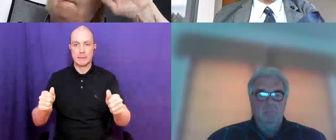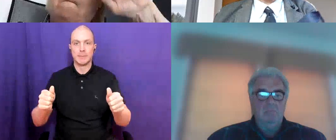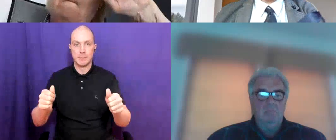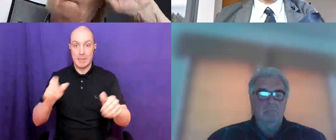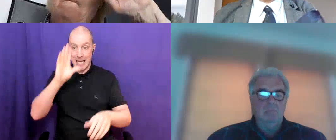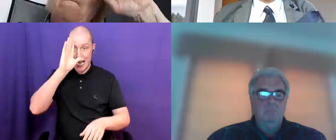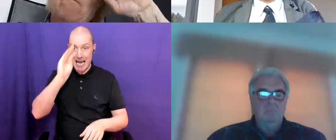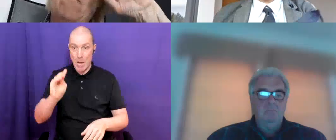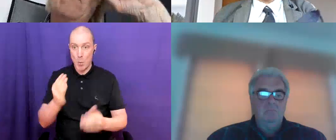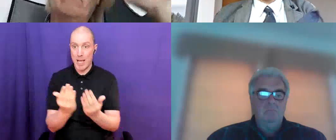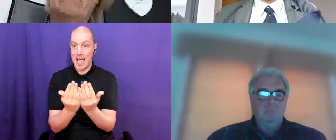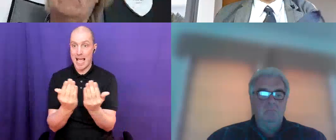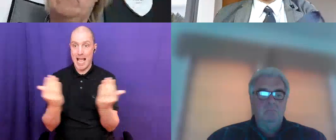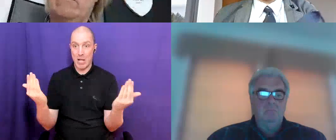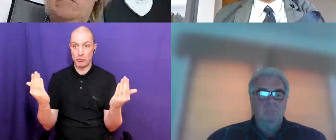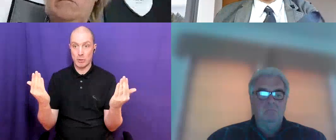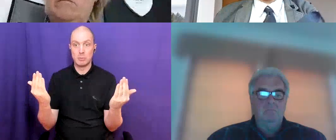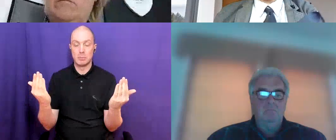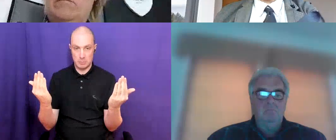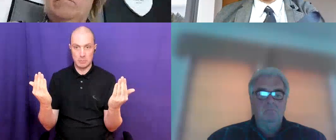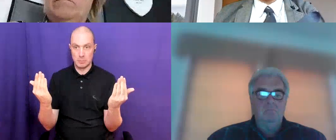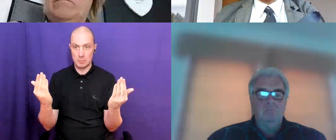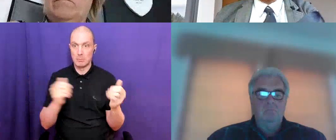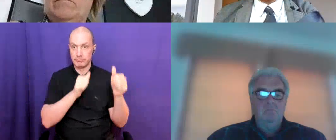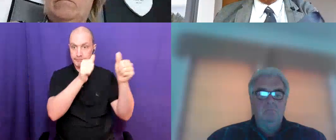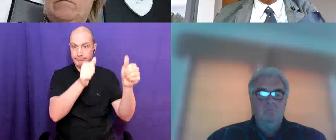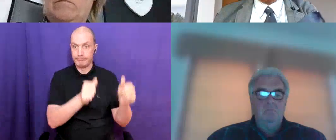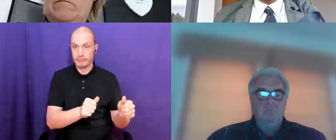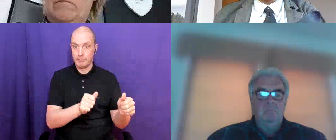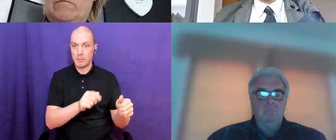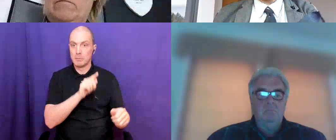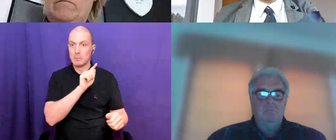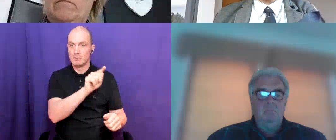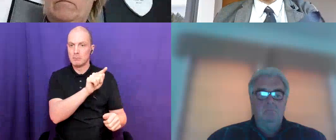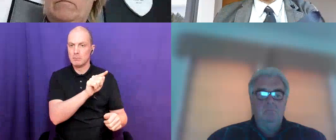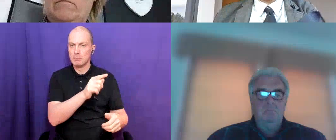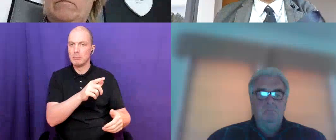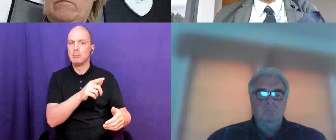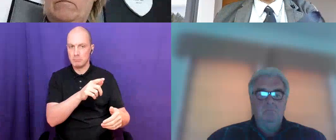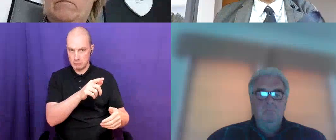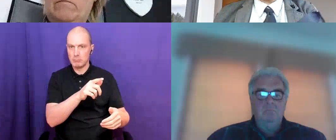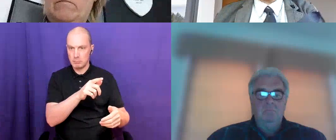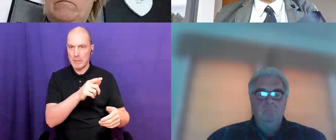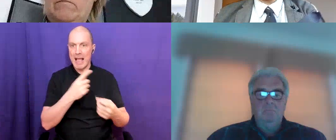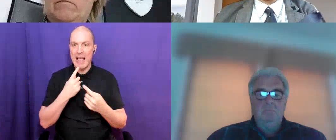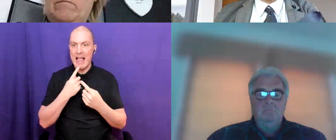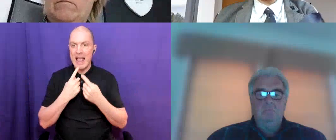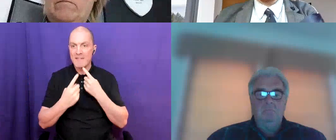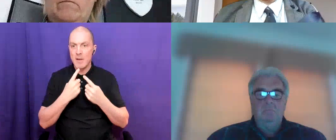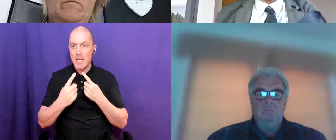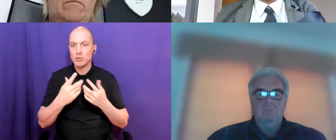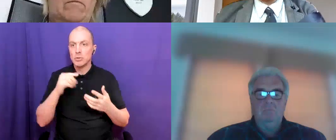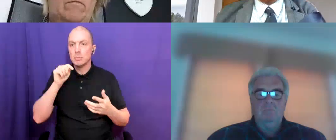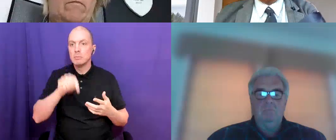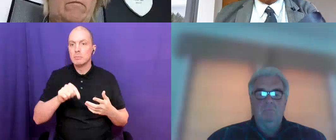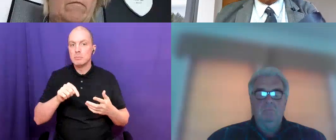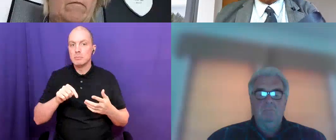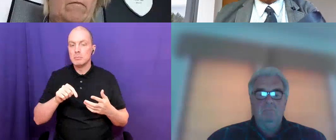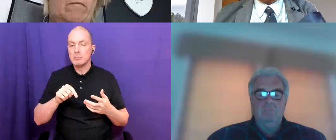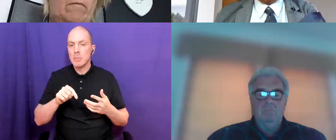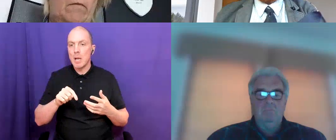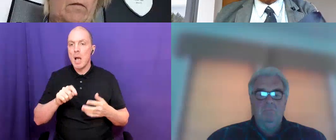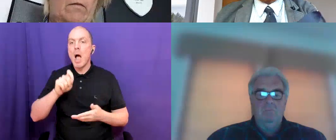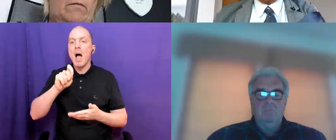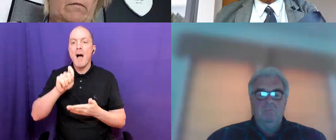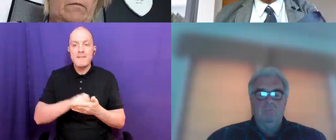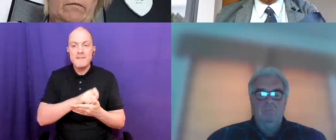at the entrance to each of those polling places to advise on voter turnout, and we will endeavour to update that approximately every